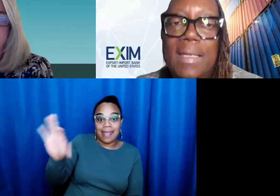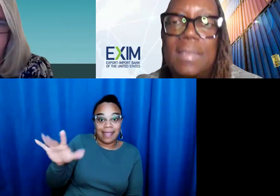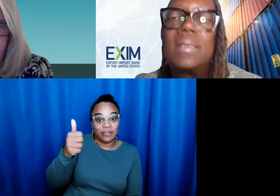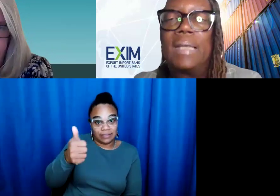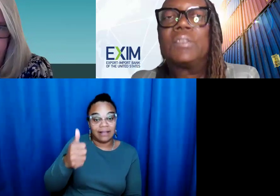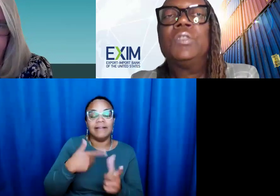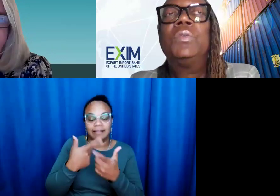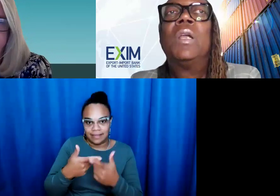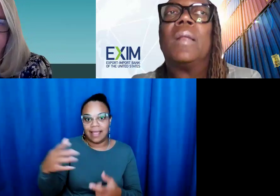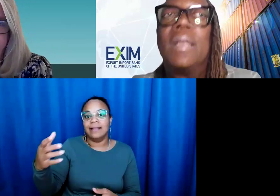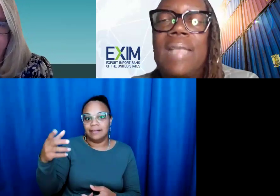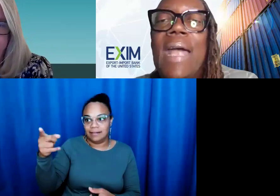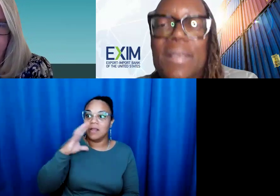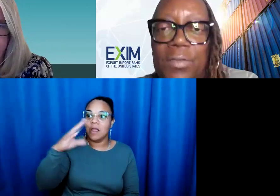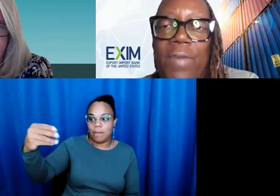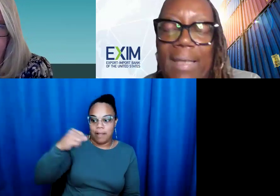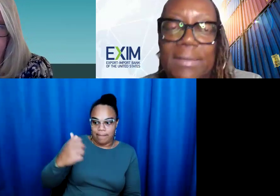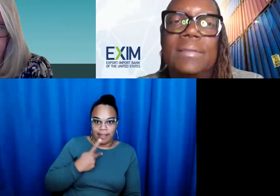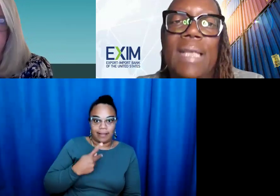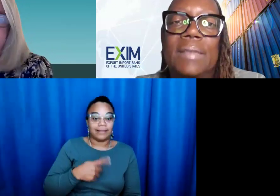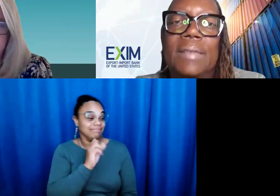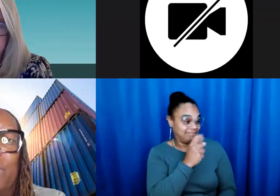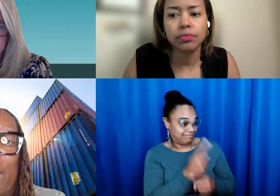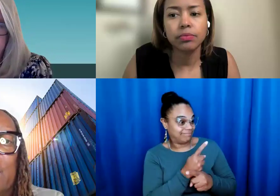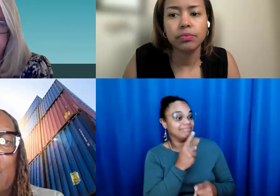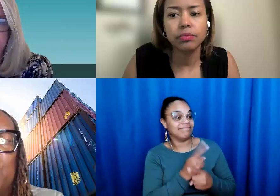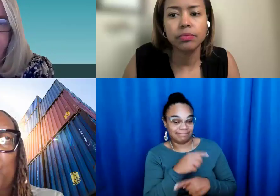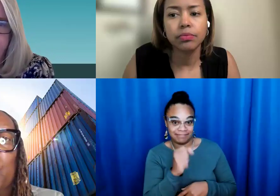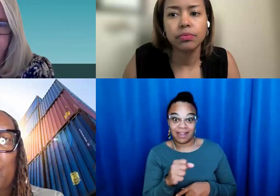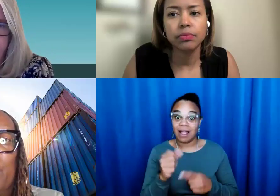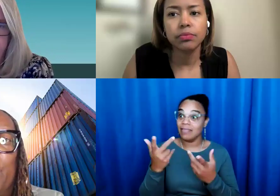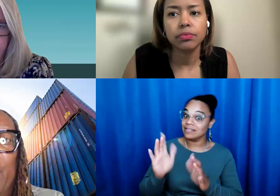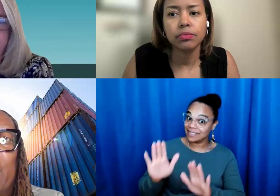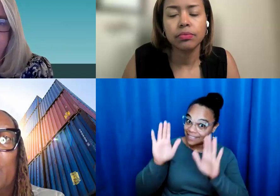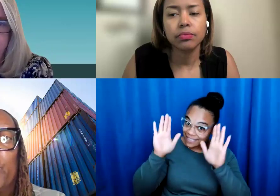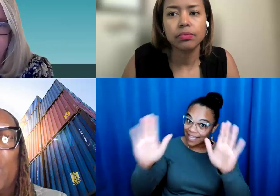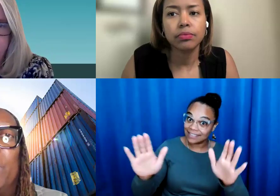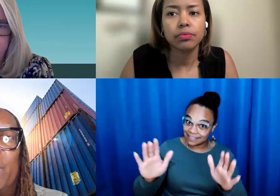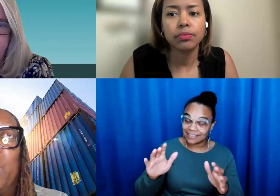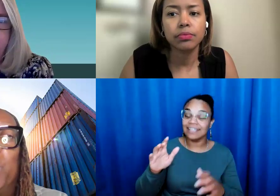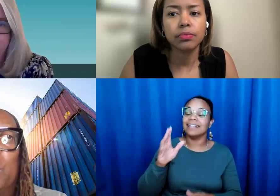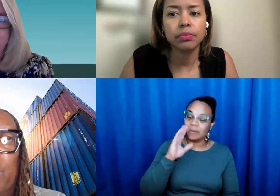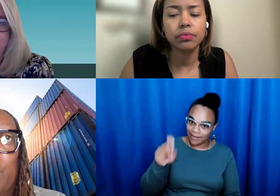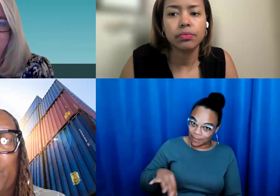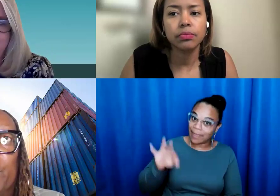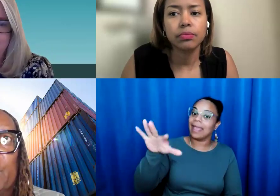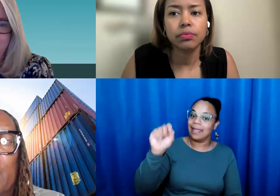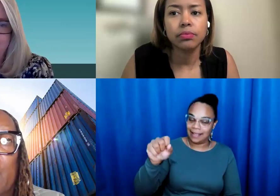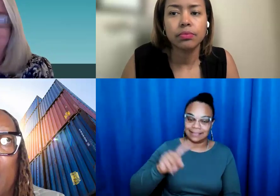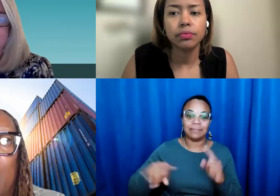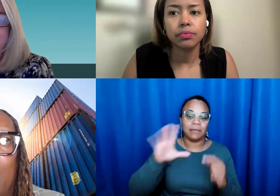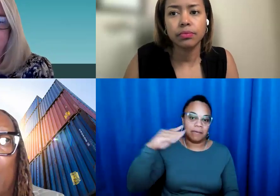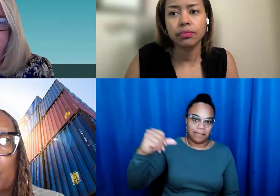you can get the money back. That is correct. That is correct. That's Yes, fantastic. you have to pay up front, but they will